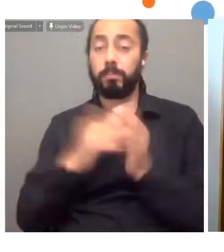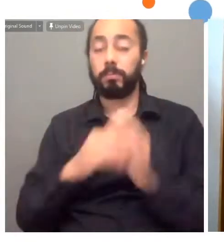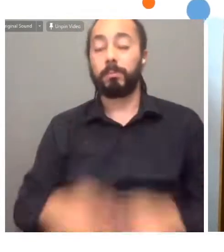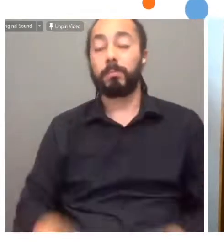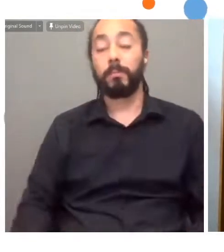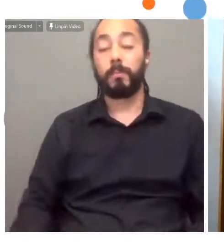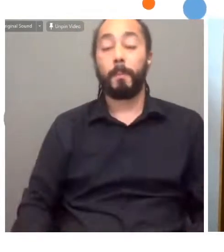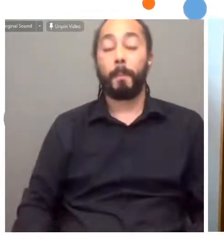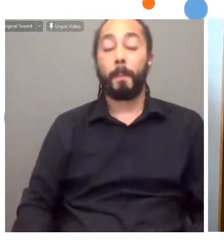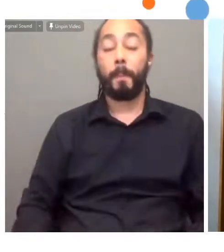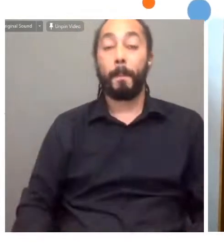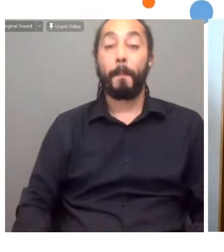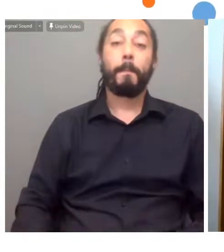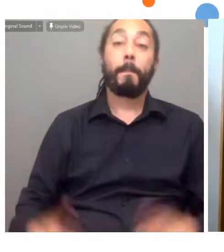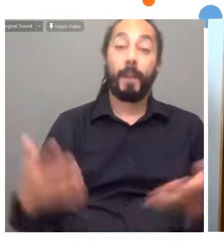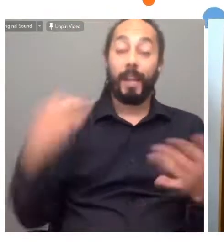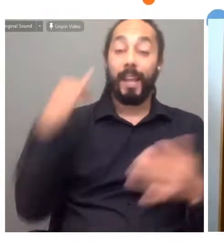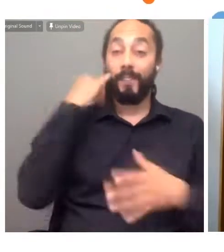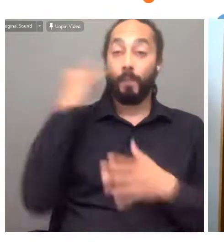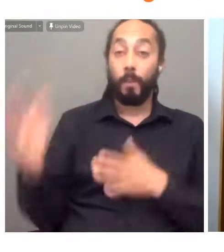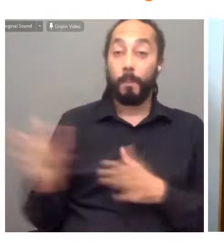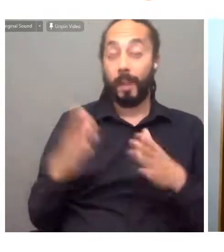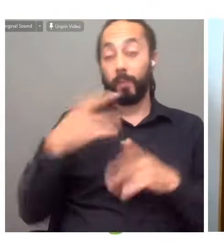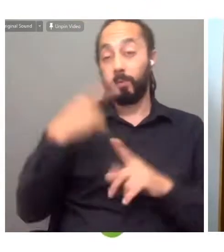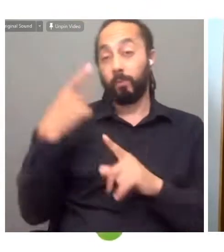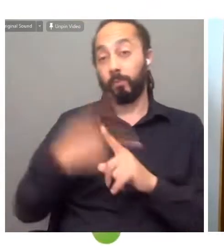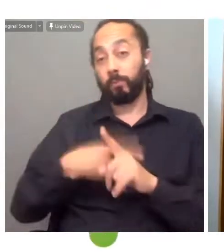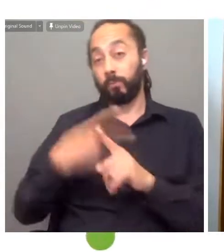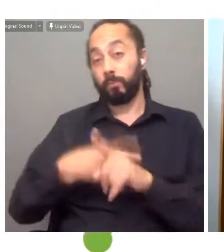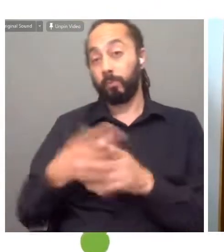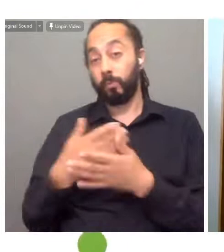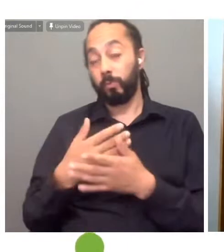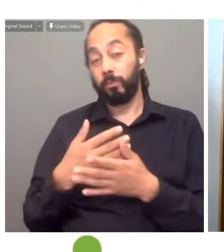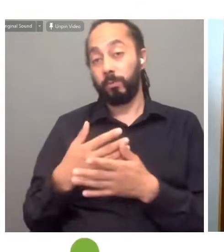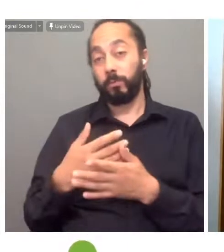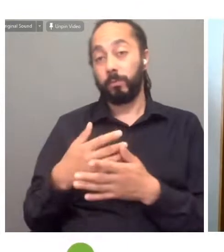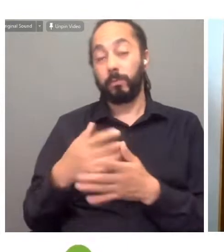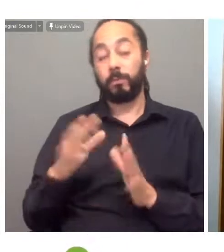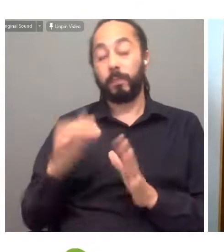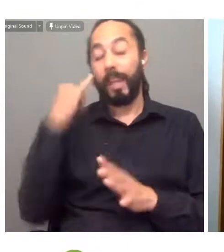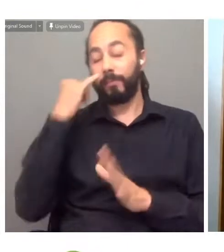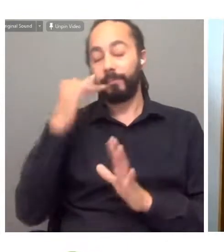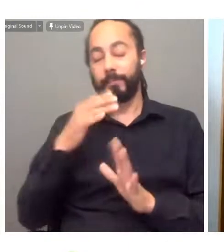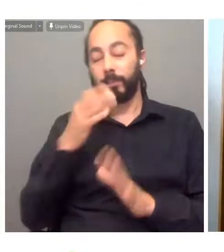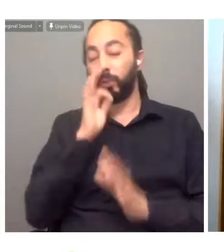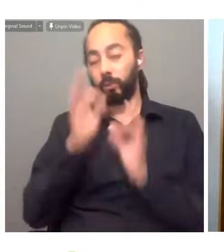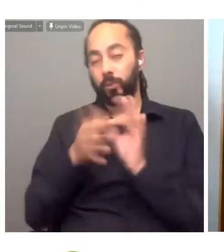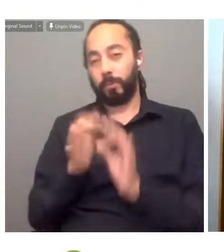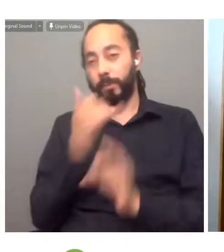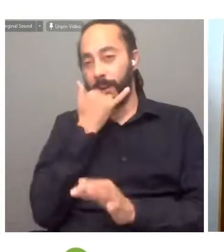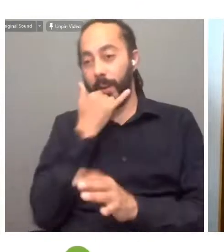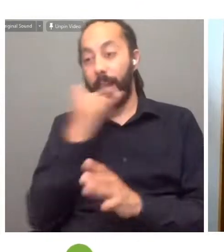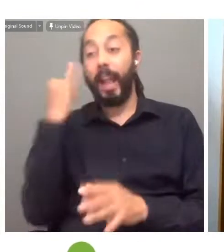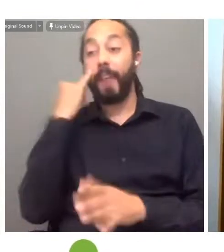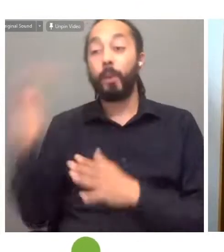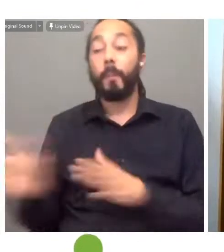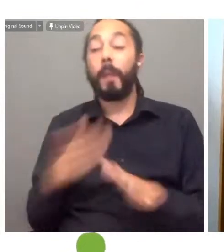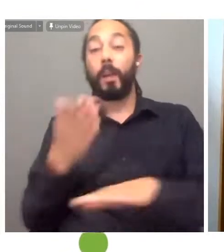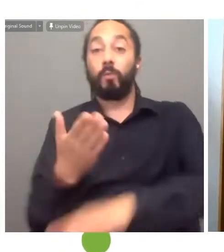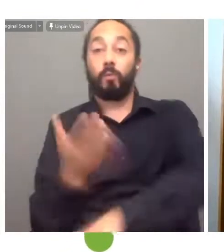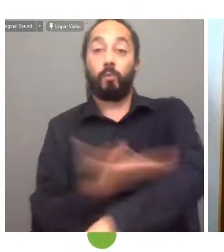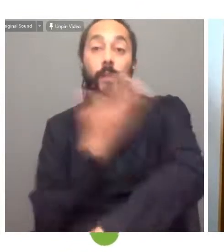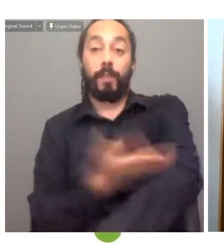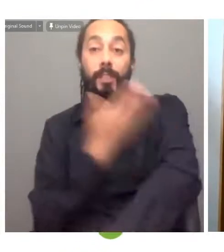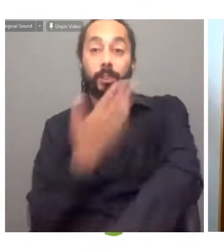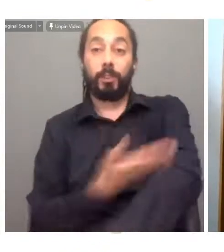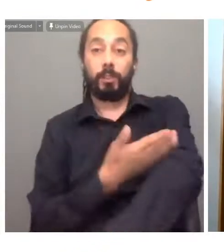to do renovations 2 years from now, any chance you can do it in the next 6 to 8 months? And there is funding, and there's